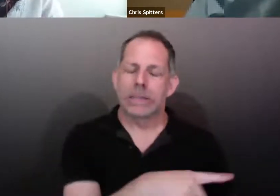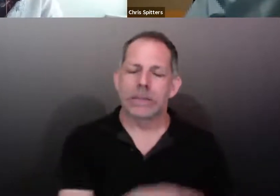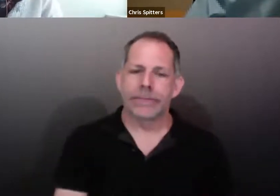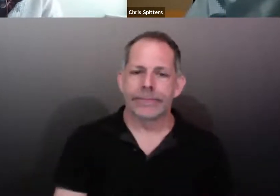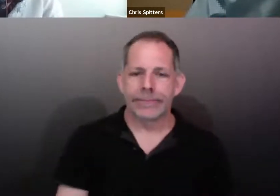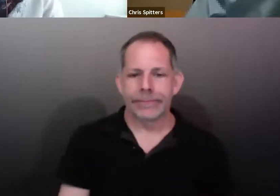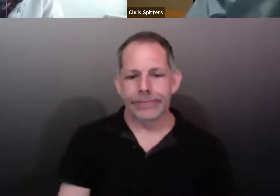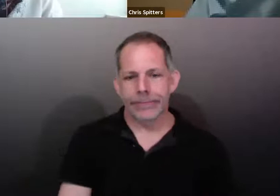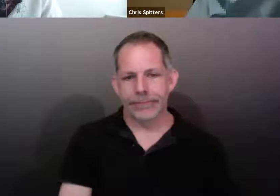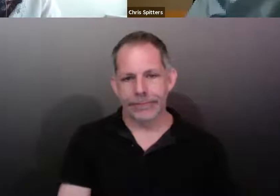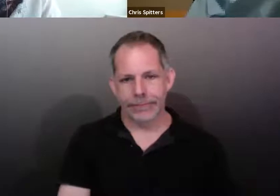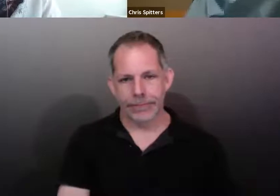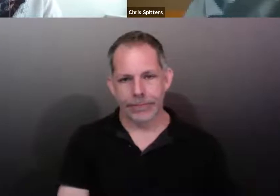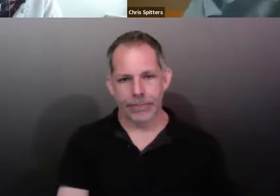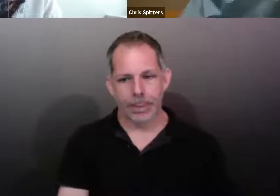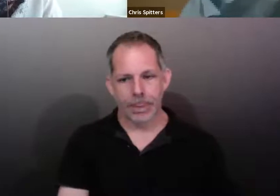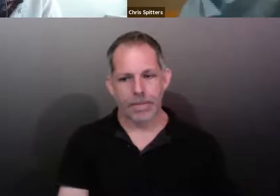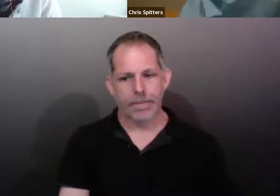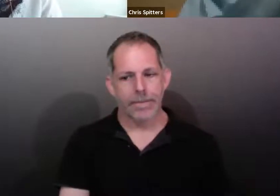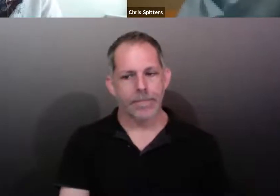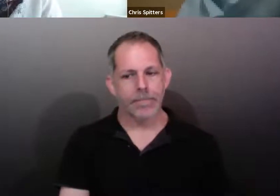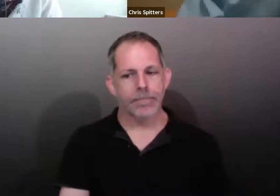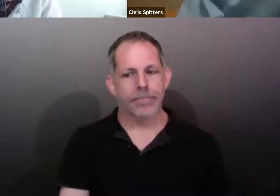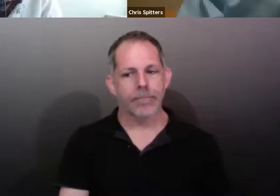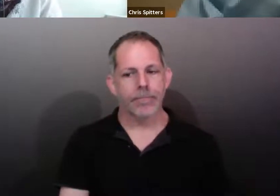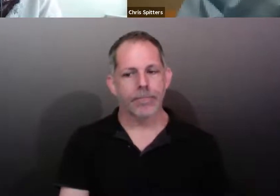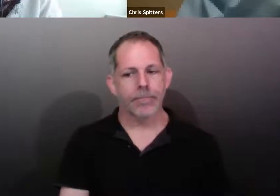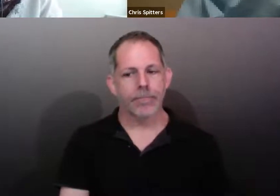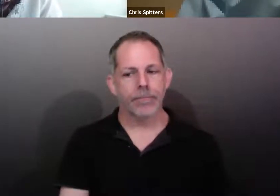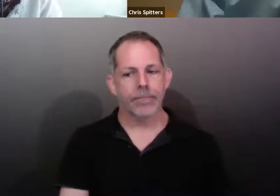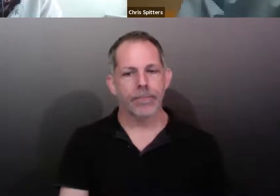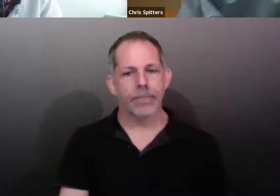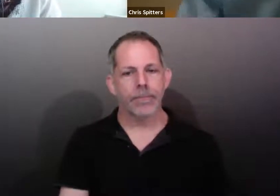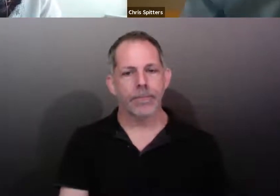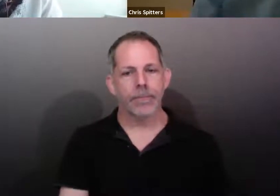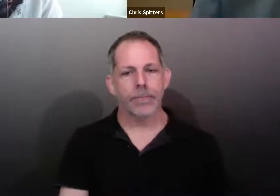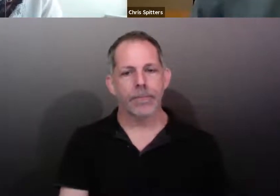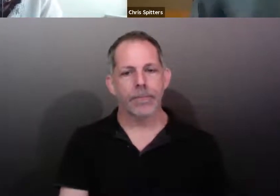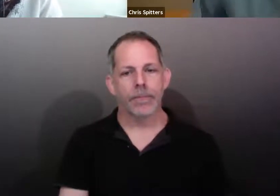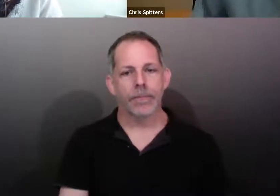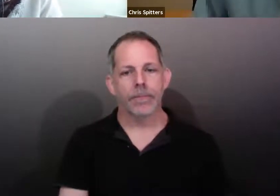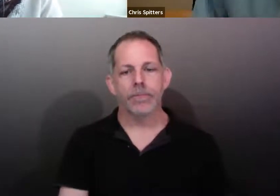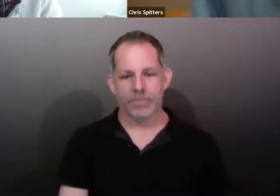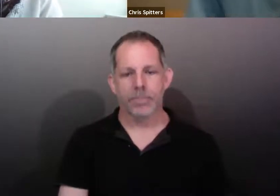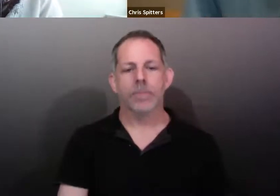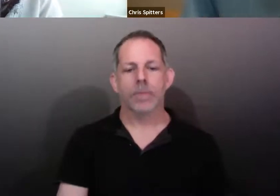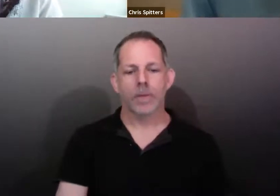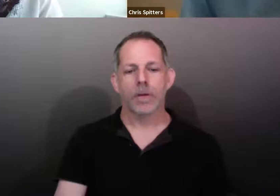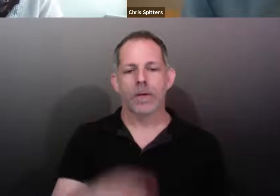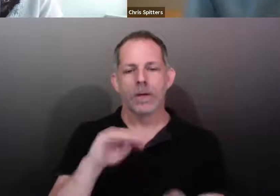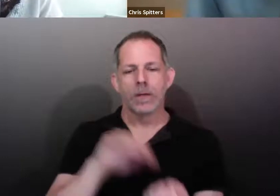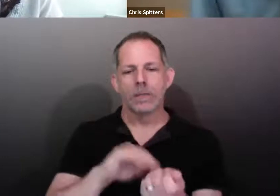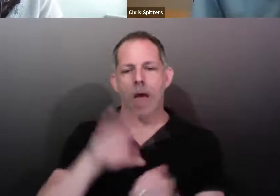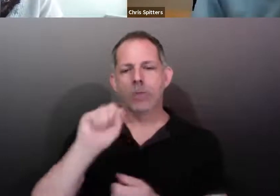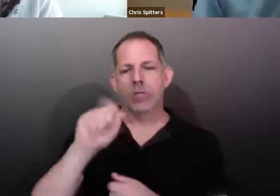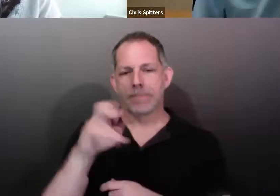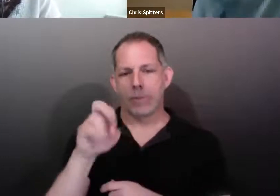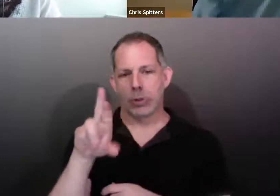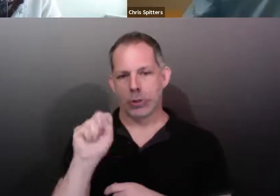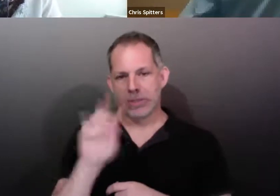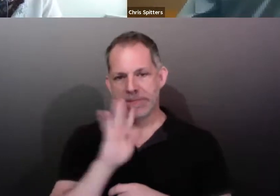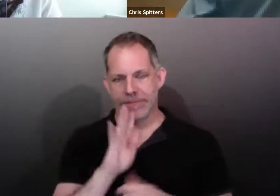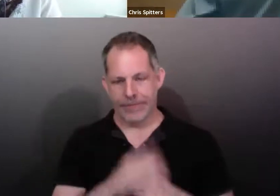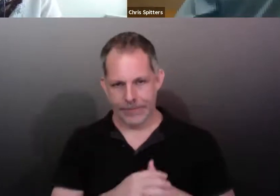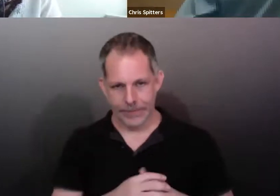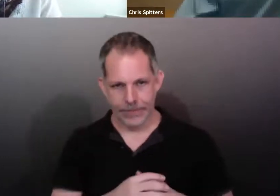Well, thank you so much, Maria, and we appreciate your participation and look forward